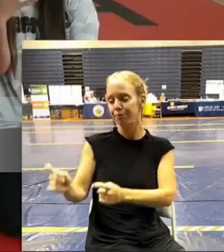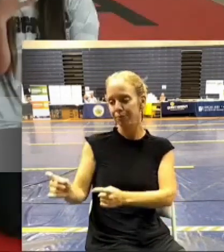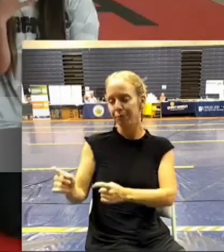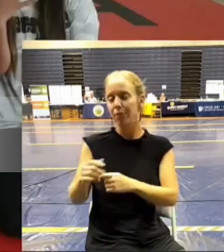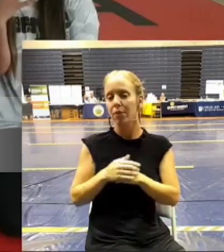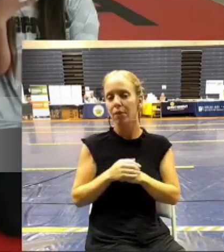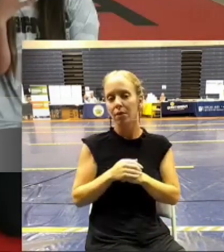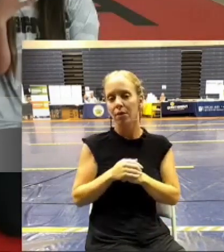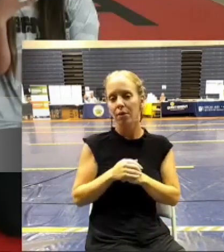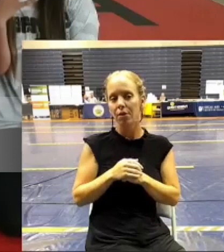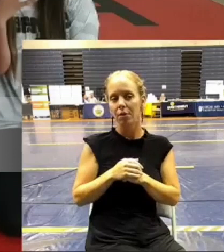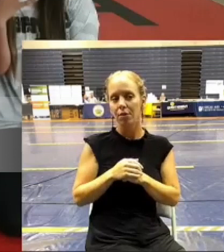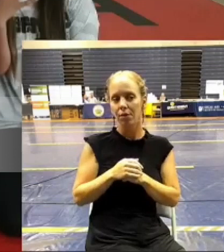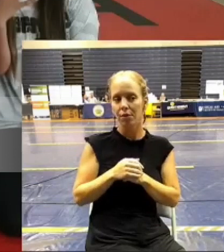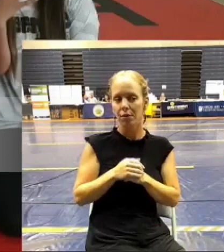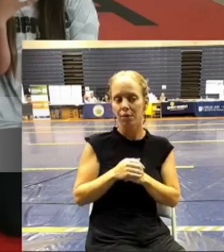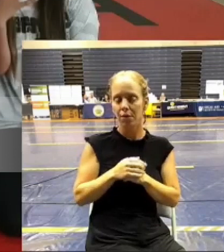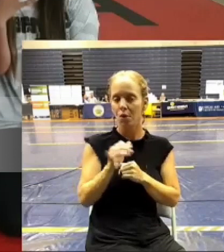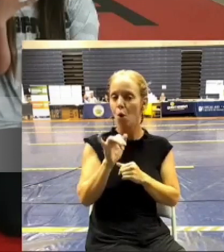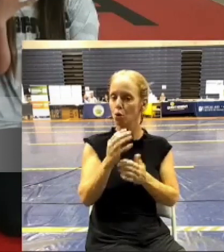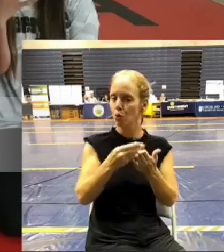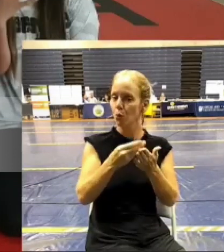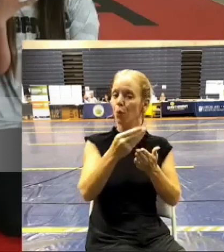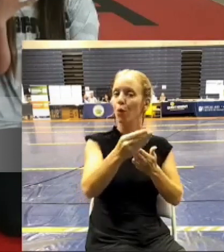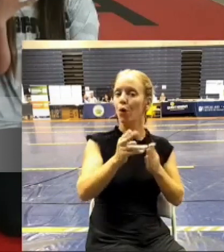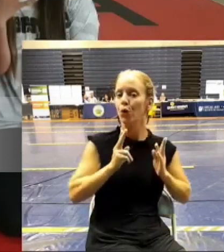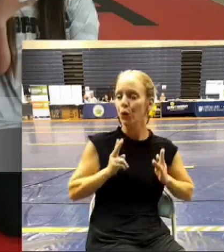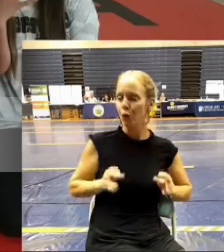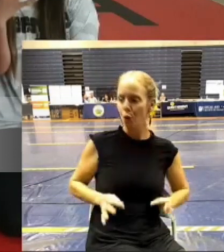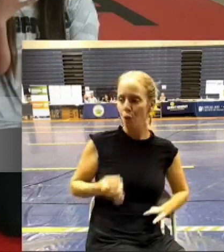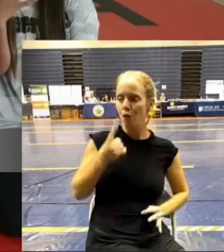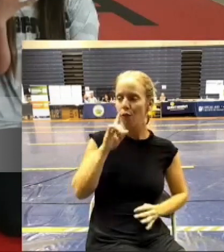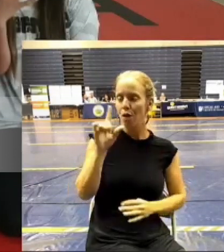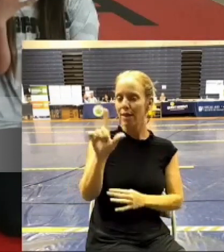We purchased shoes for Lahaina Intermediate School wrestling team.